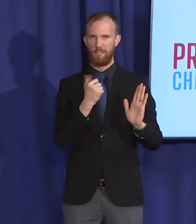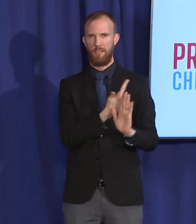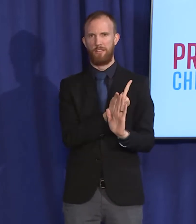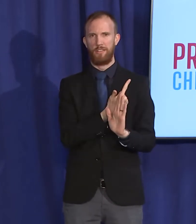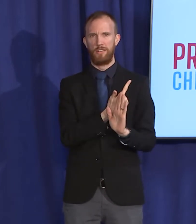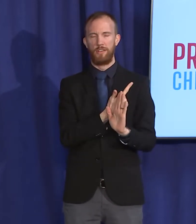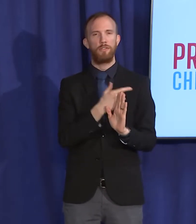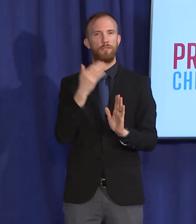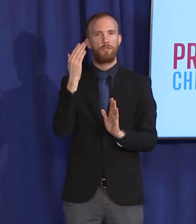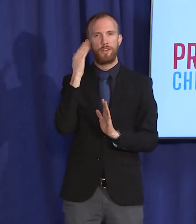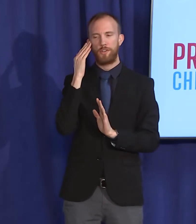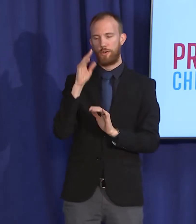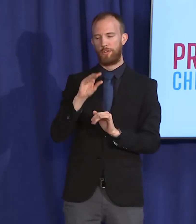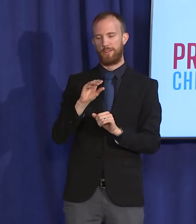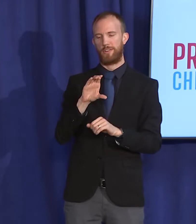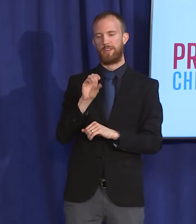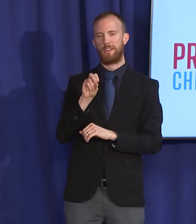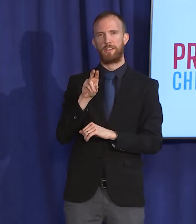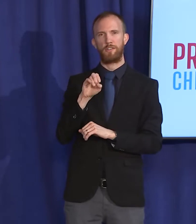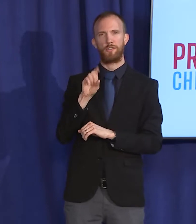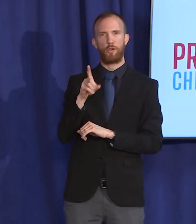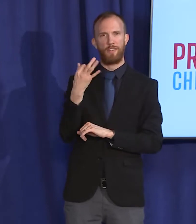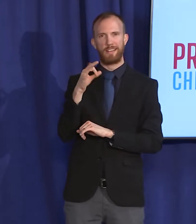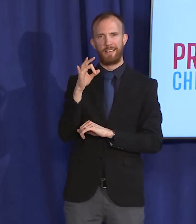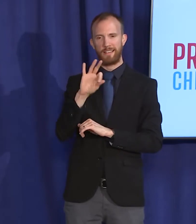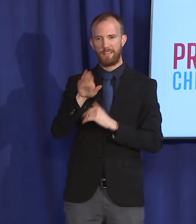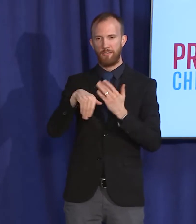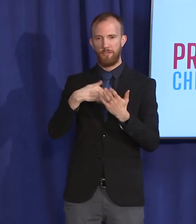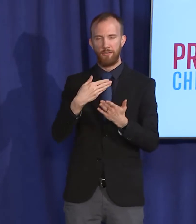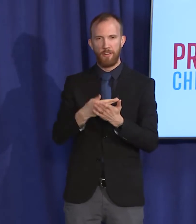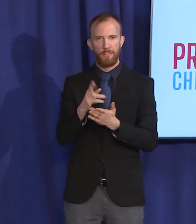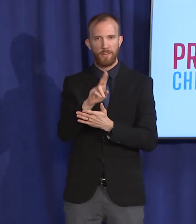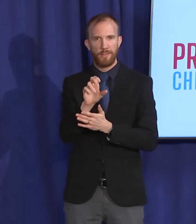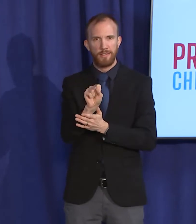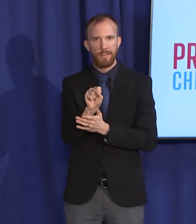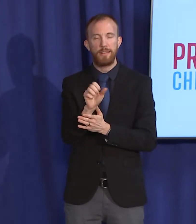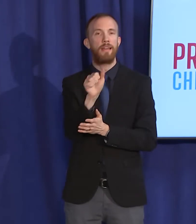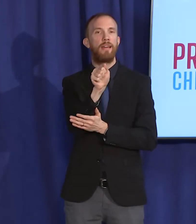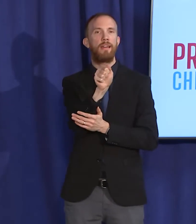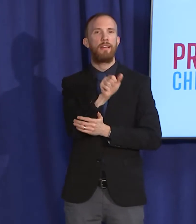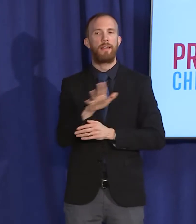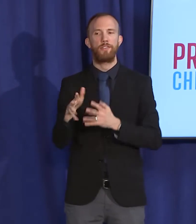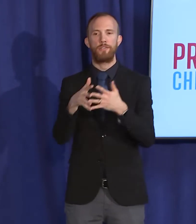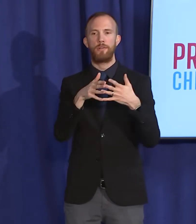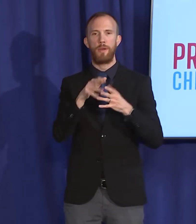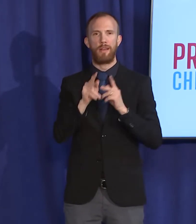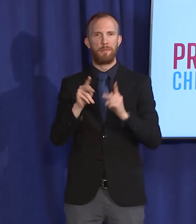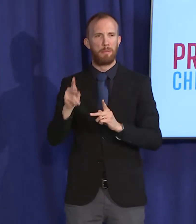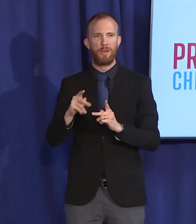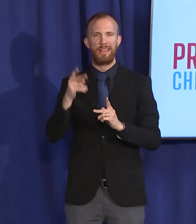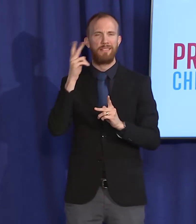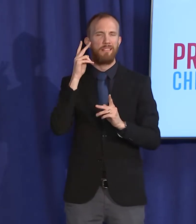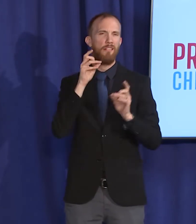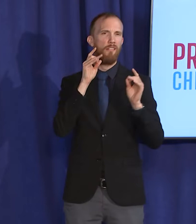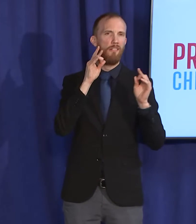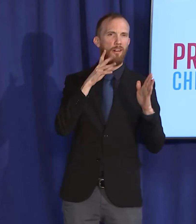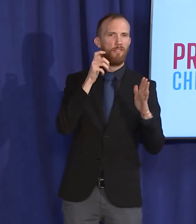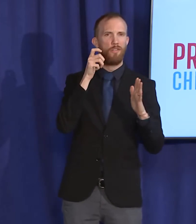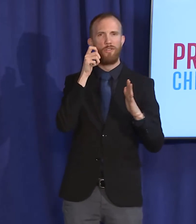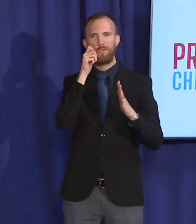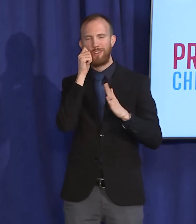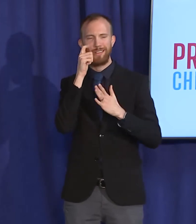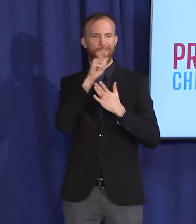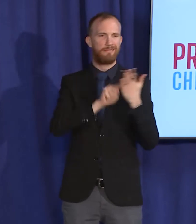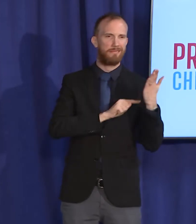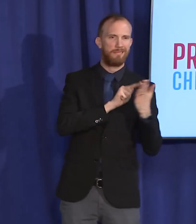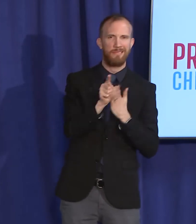came to our country, Asian Americans have been hit with an especially vicious wave of racist vitriol, leading